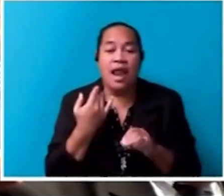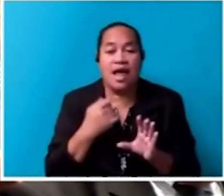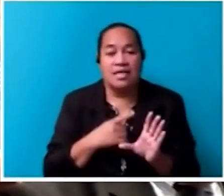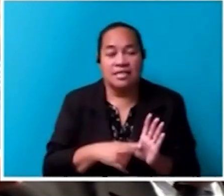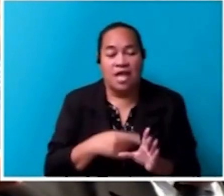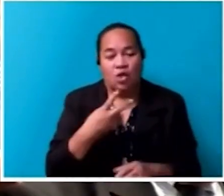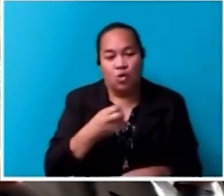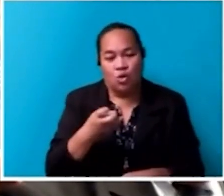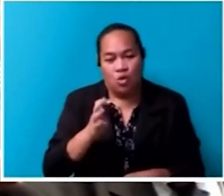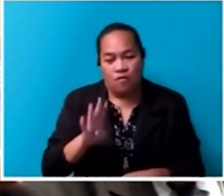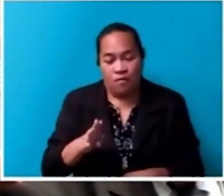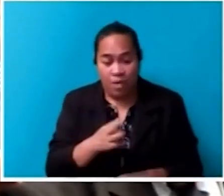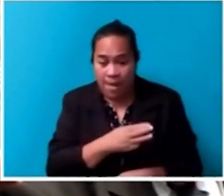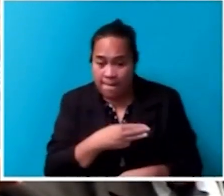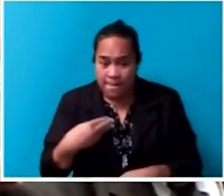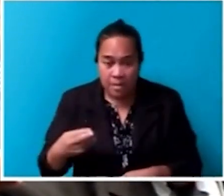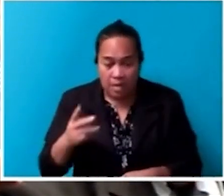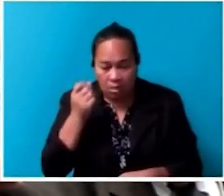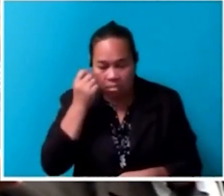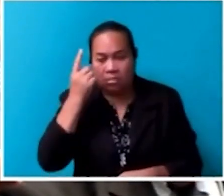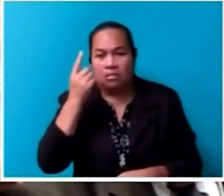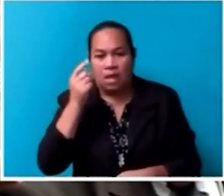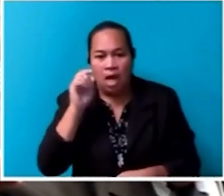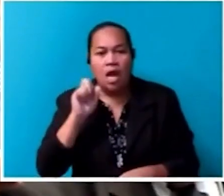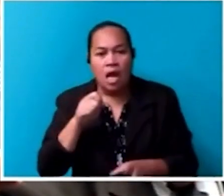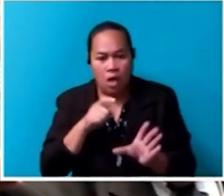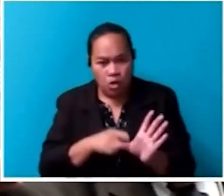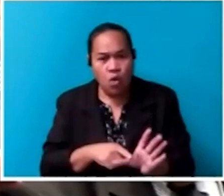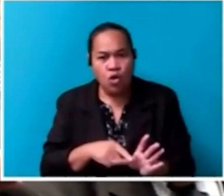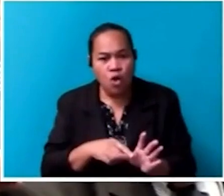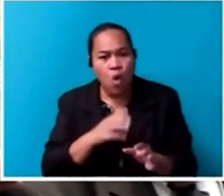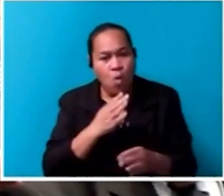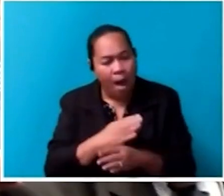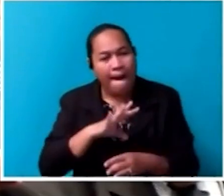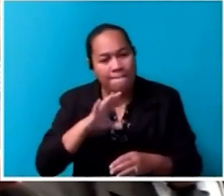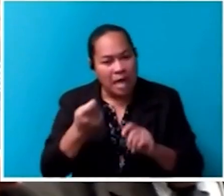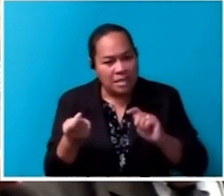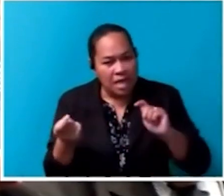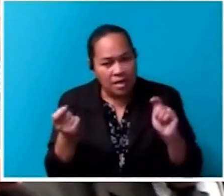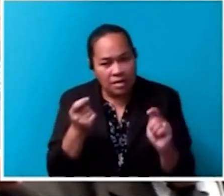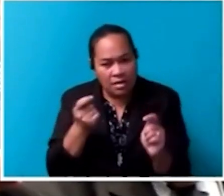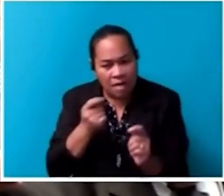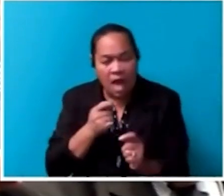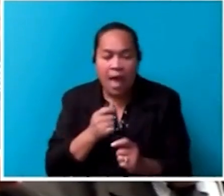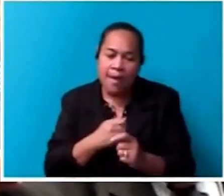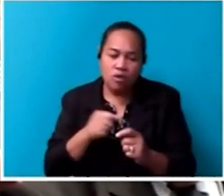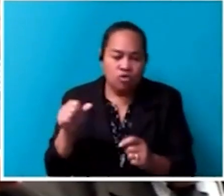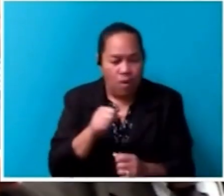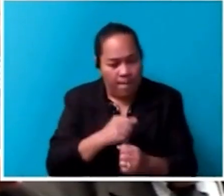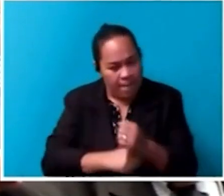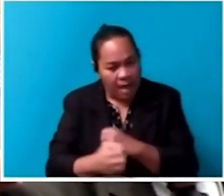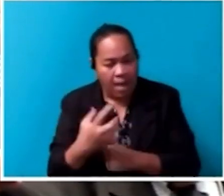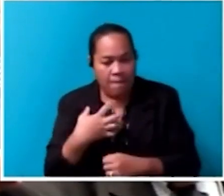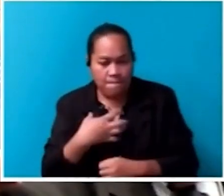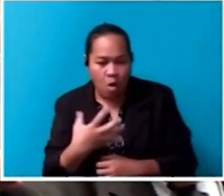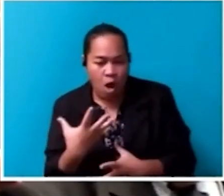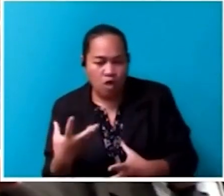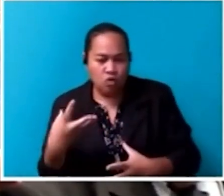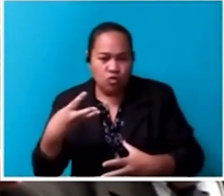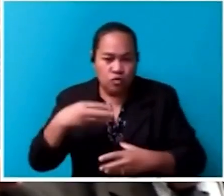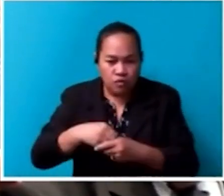recognized that youth work must evolve to become more inclusive, more